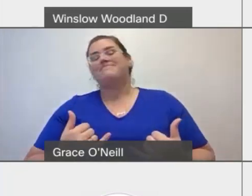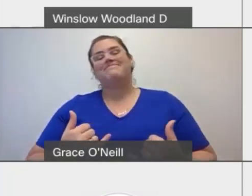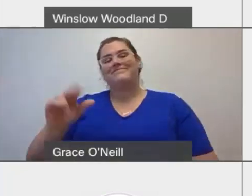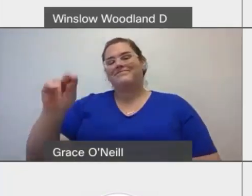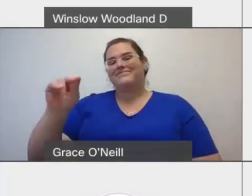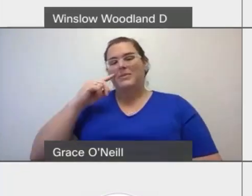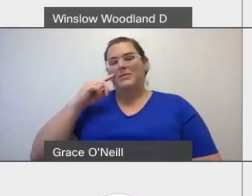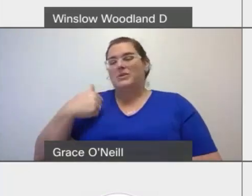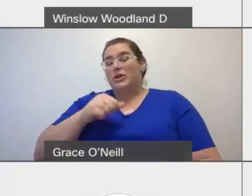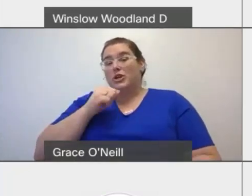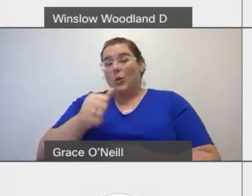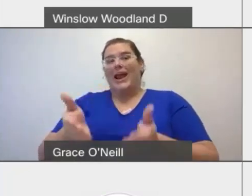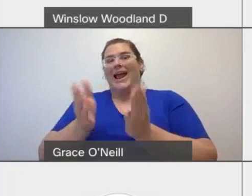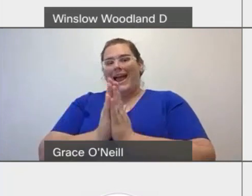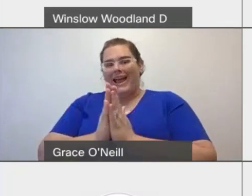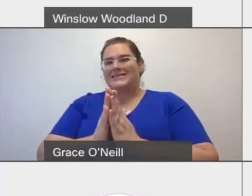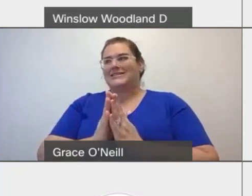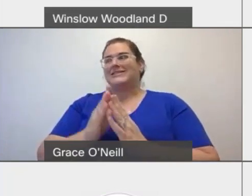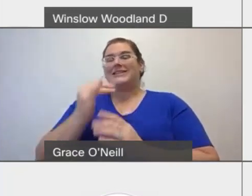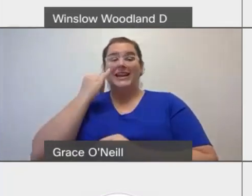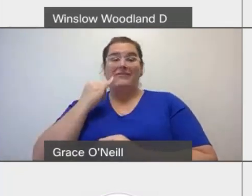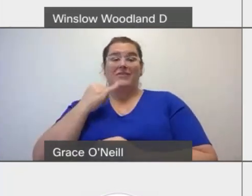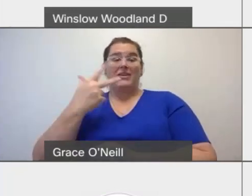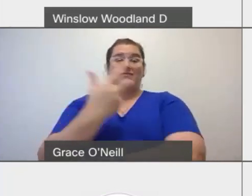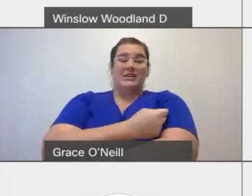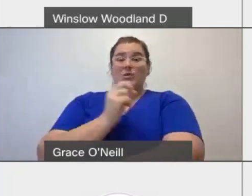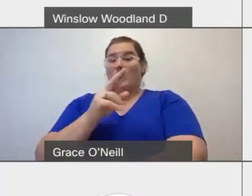ask that. We've asked just fully vaccinated.